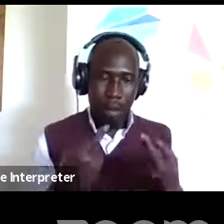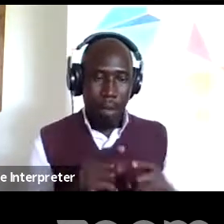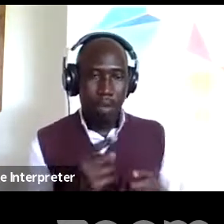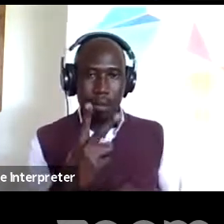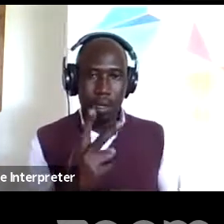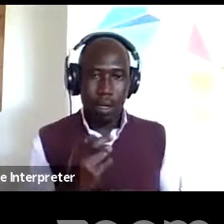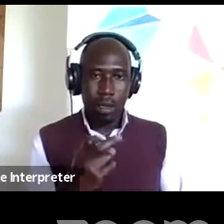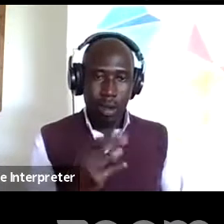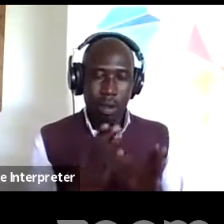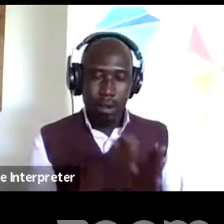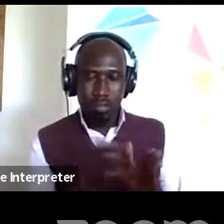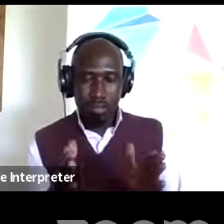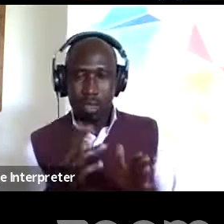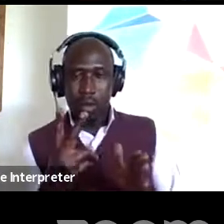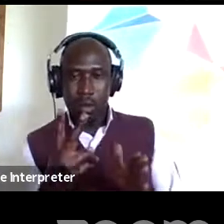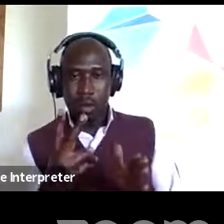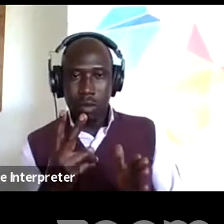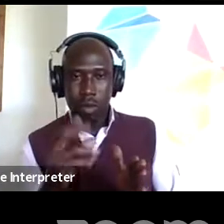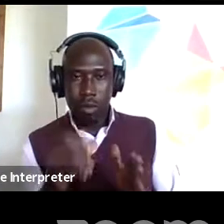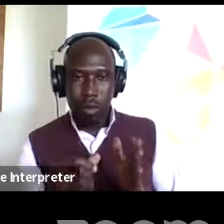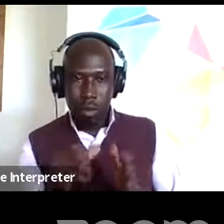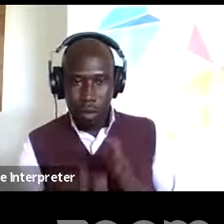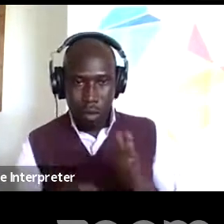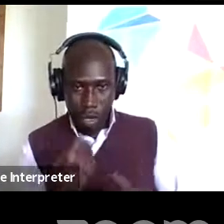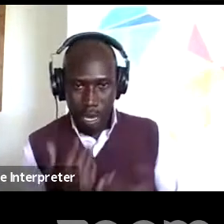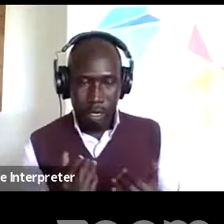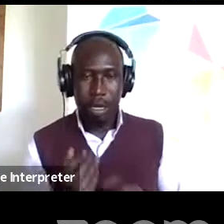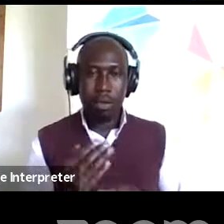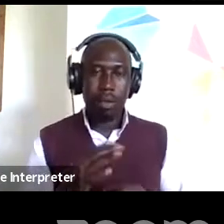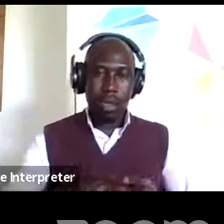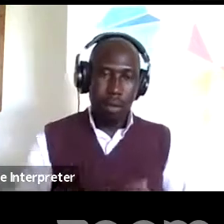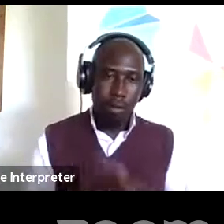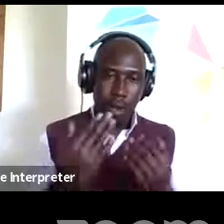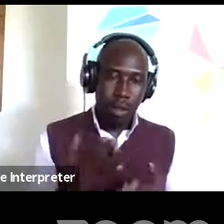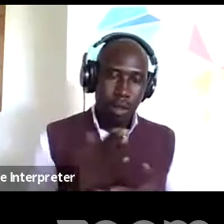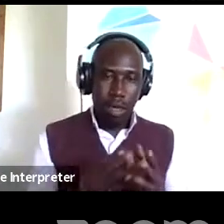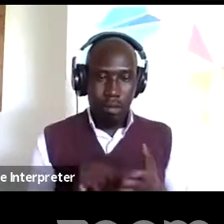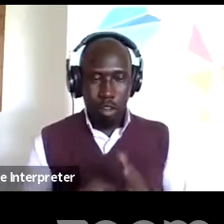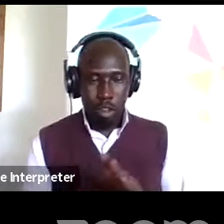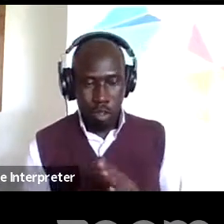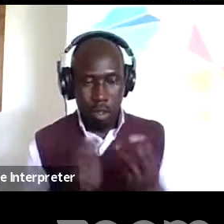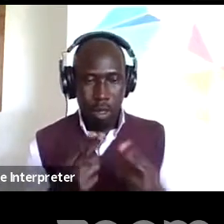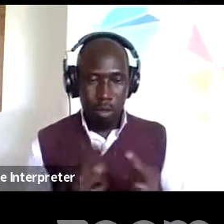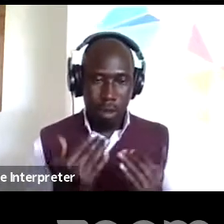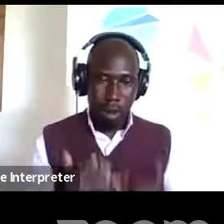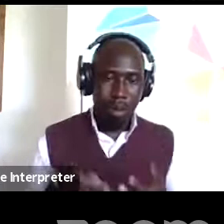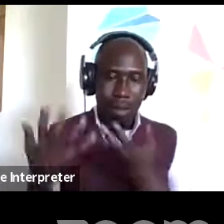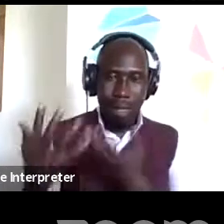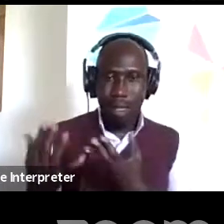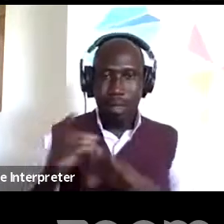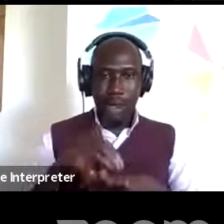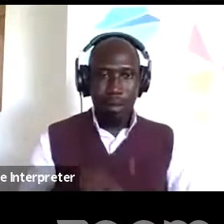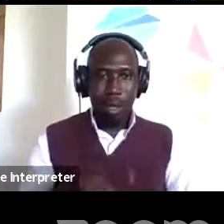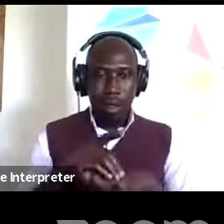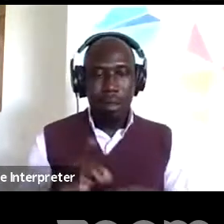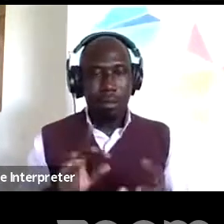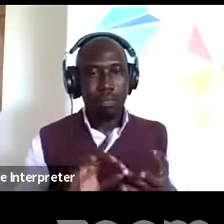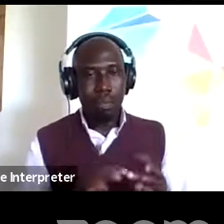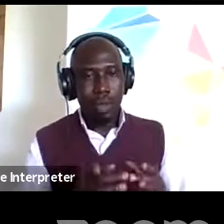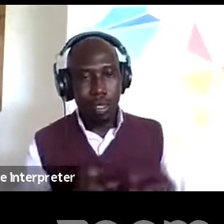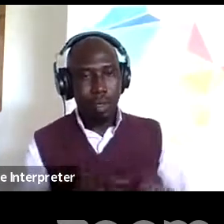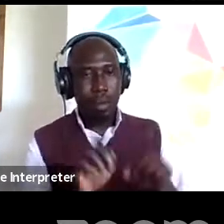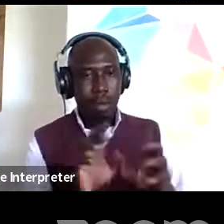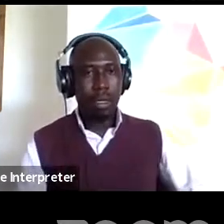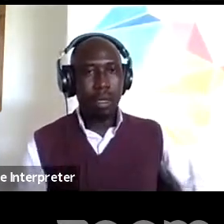now into the pandemic, and some critical issues that are coming out include the heavy reliance on the internet, or the importance